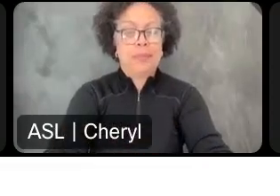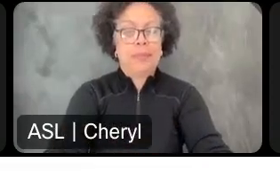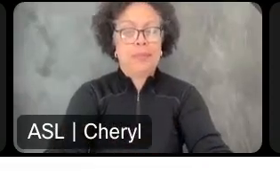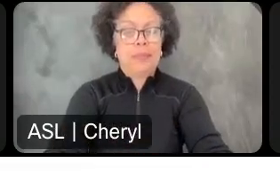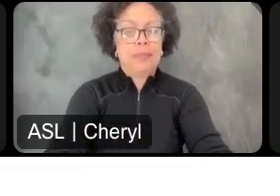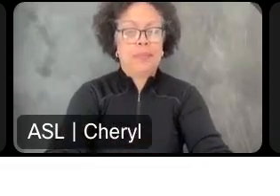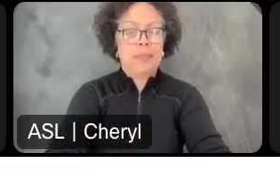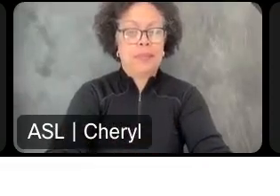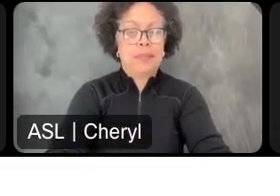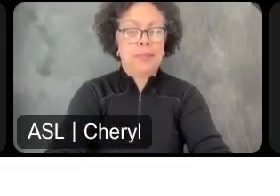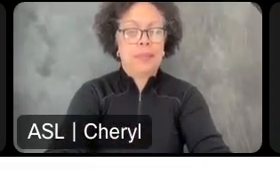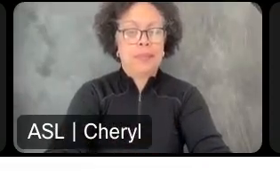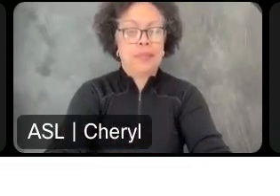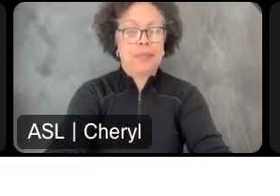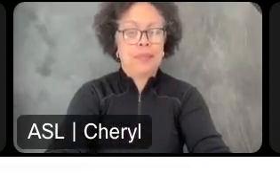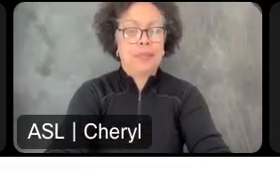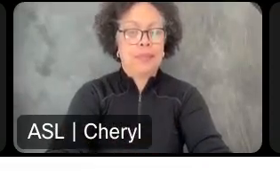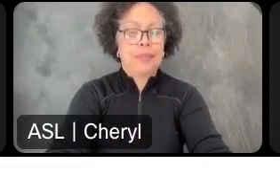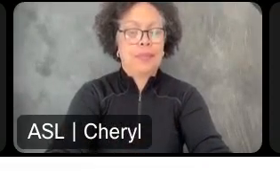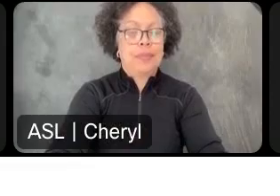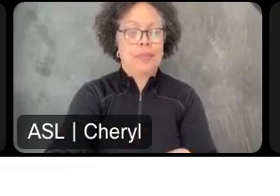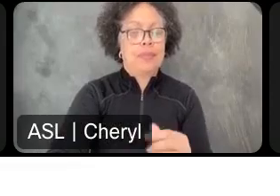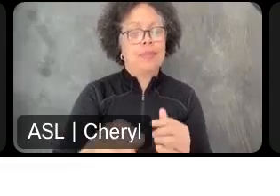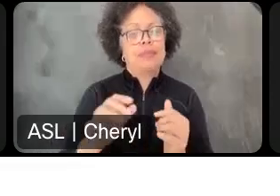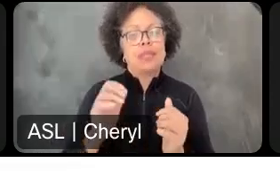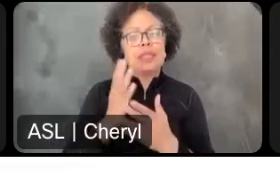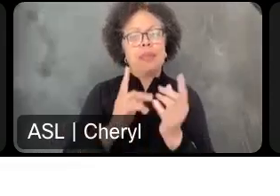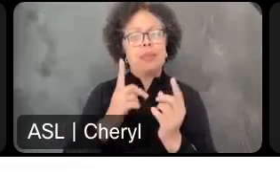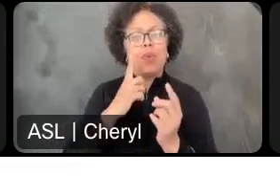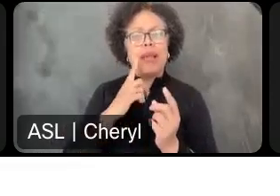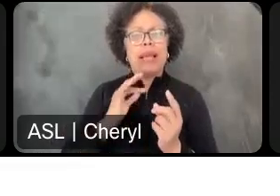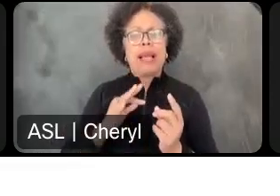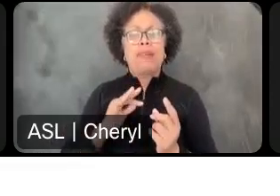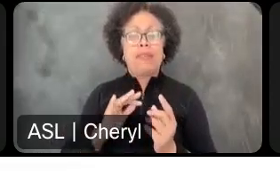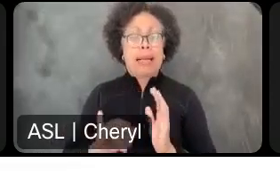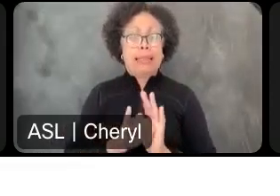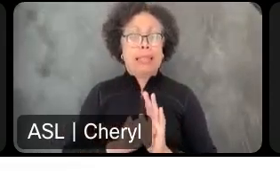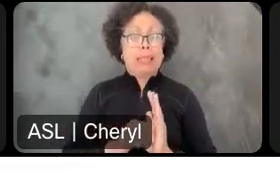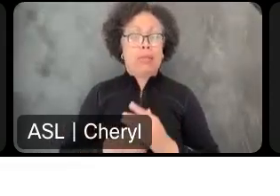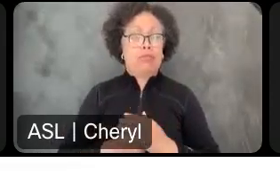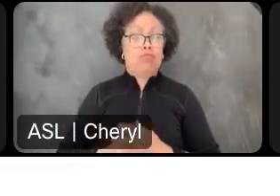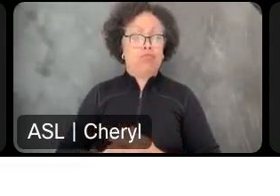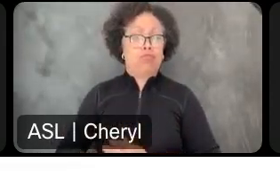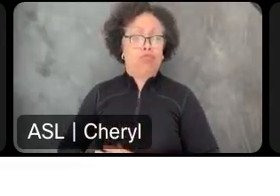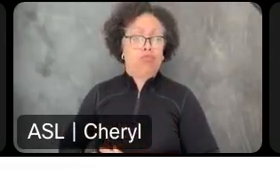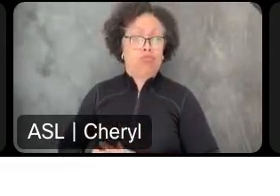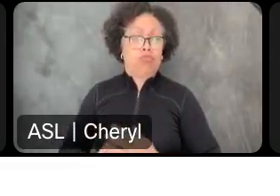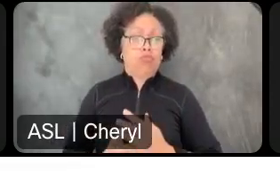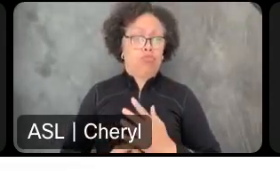individual may face oppression due to many aspects of their social identity, their race,